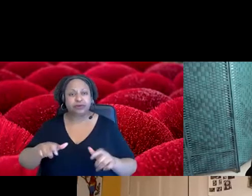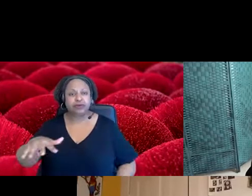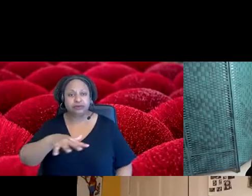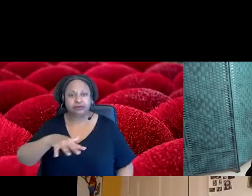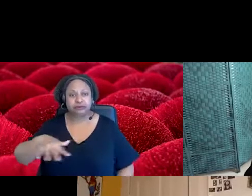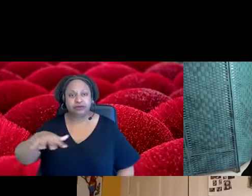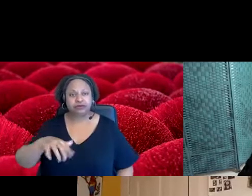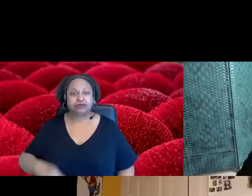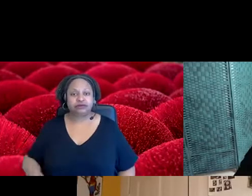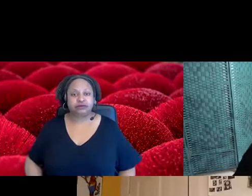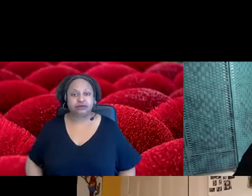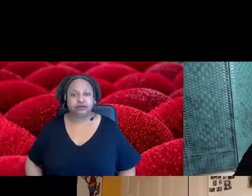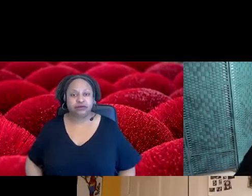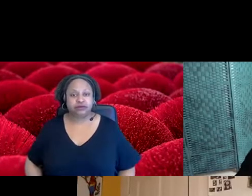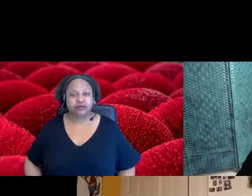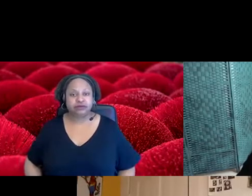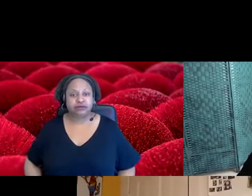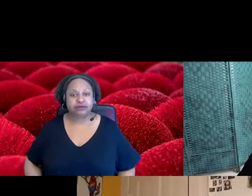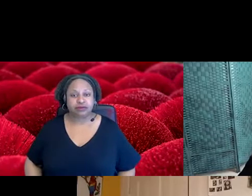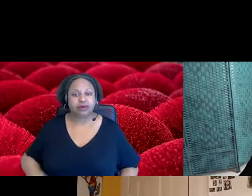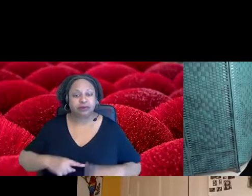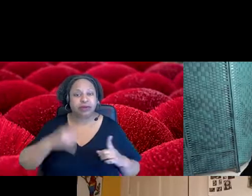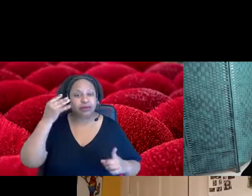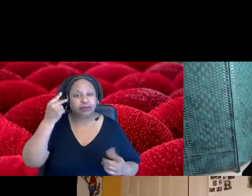are booking them into a space too small.